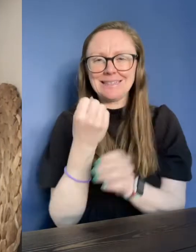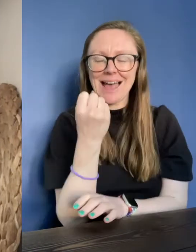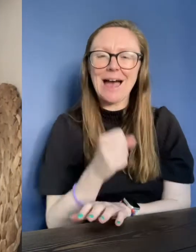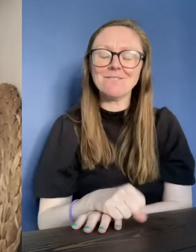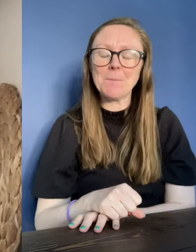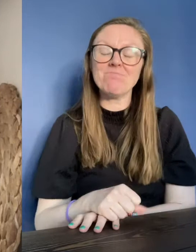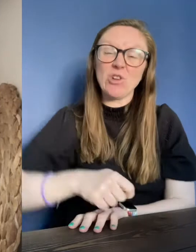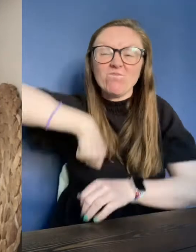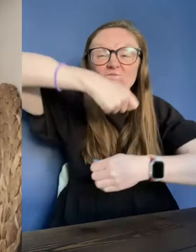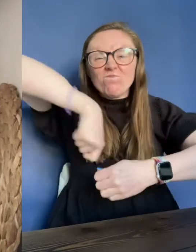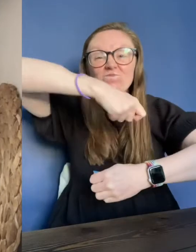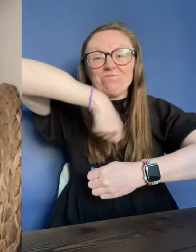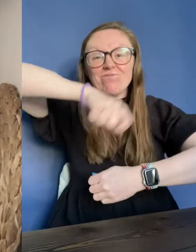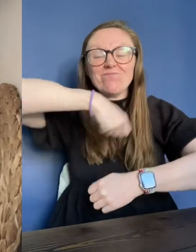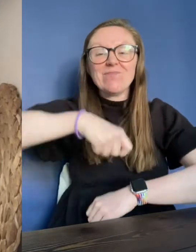Stirring that in.